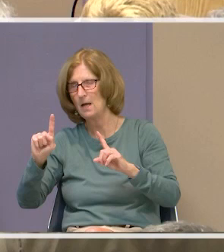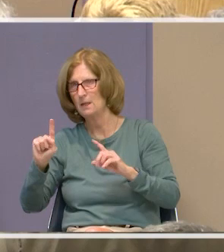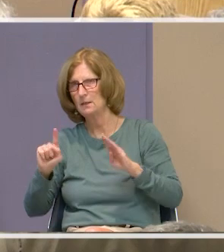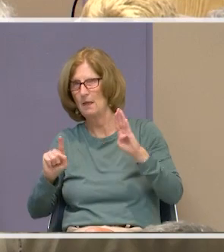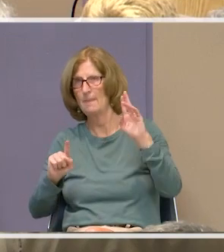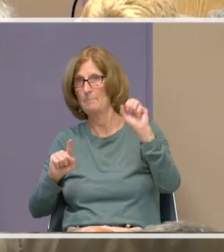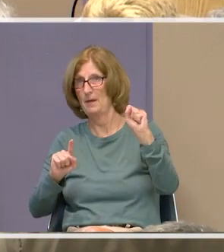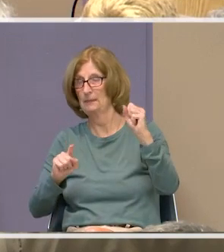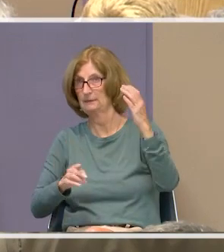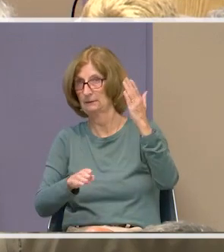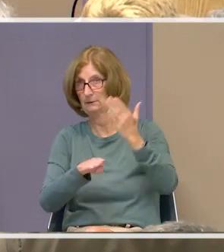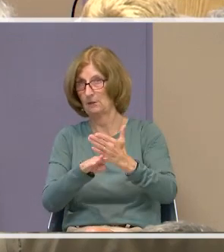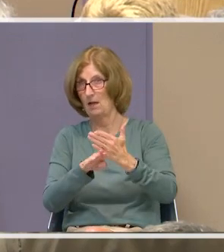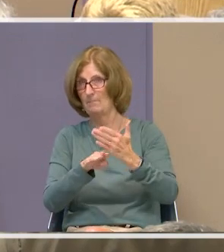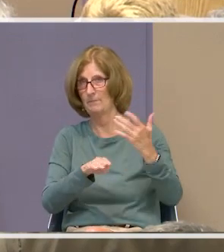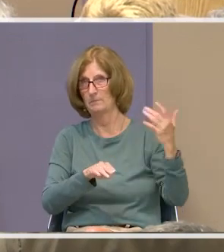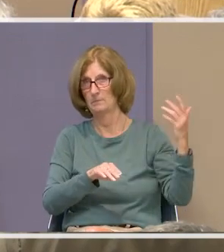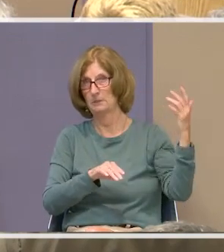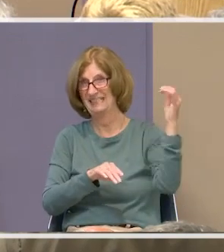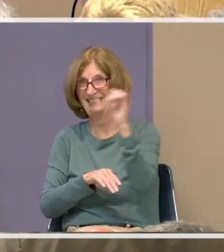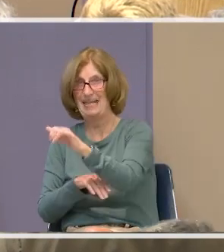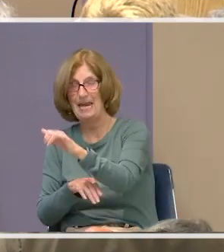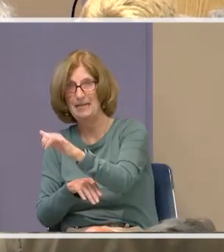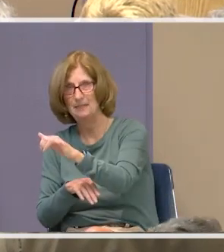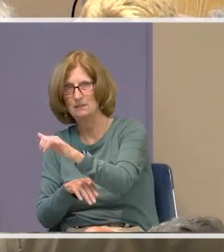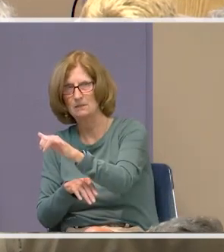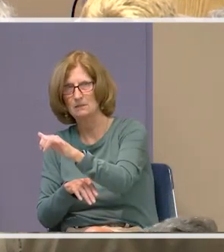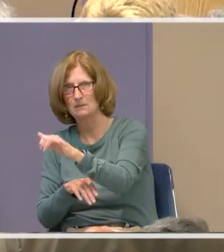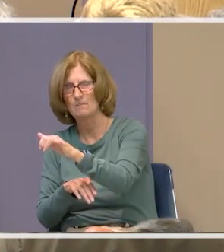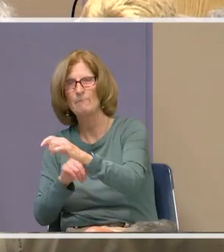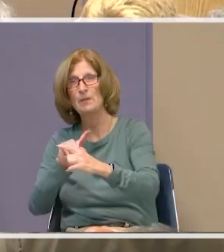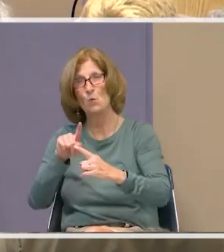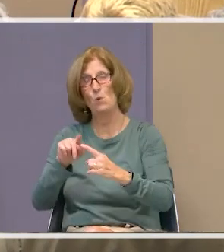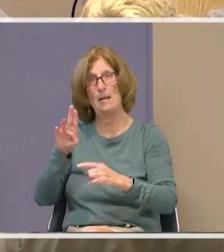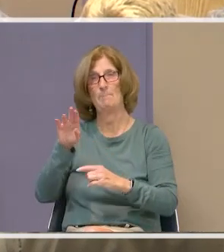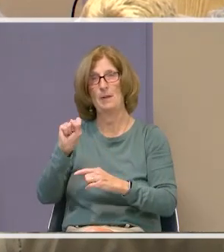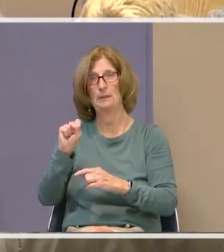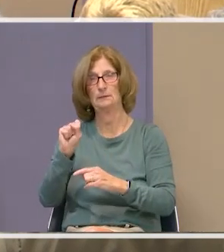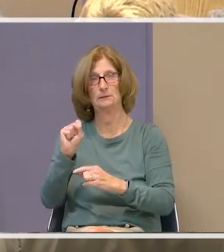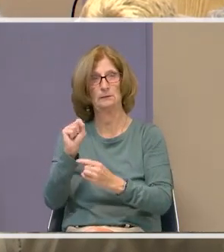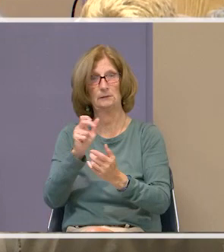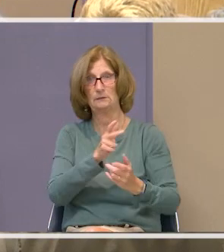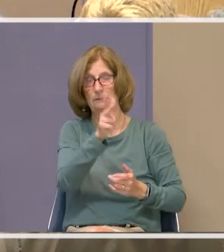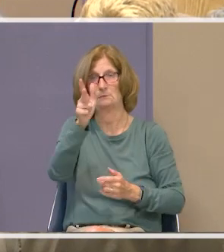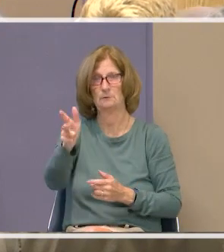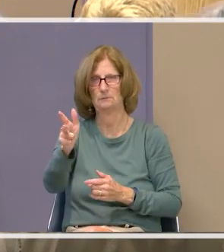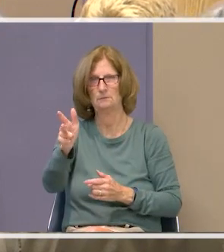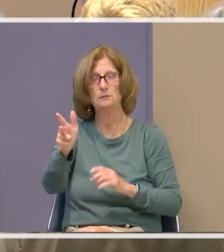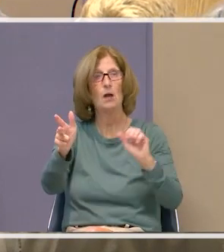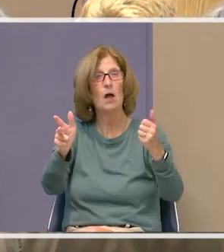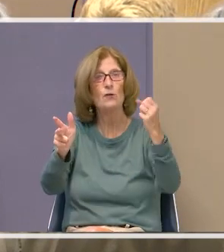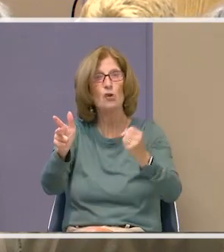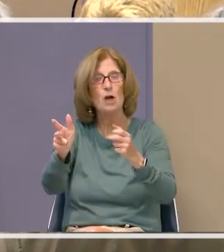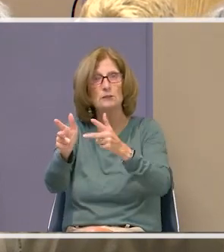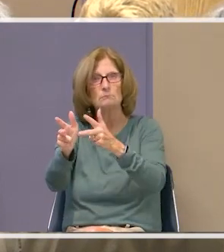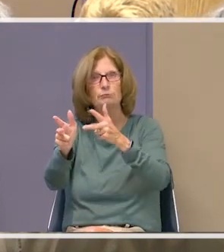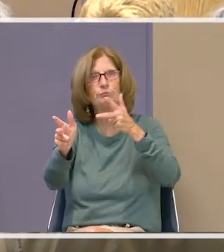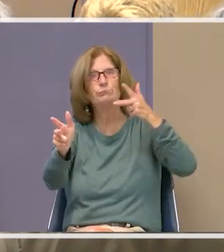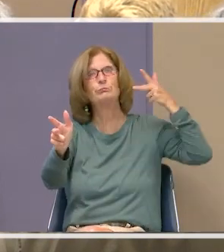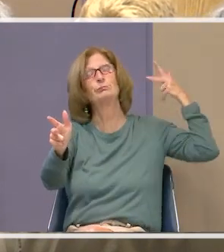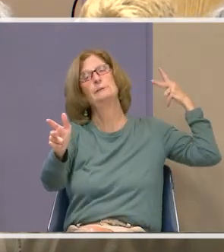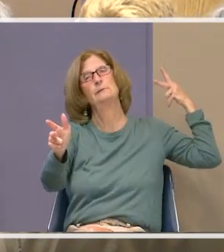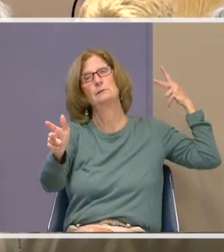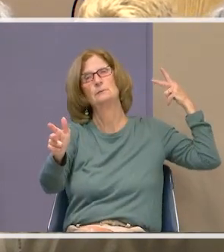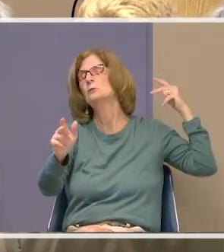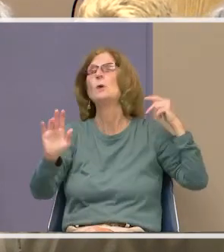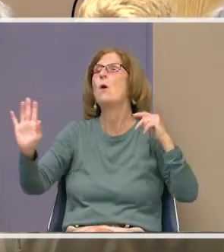to stay where it is? And if it does, then when a bus is stopped there, won't that kind of mess everything else up? We're gonna,